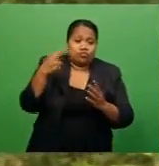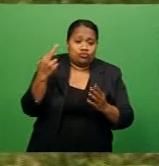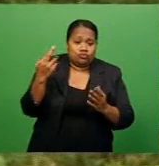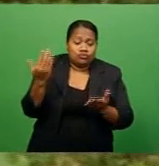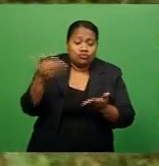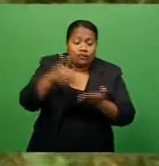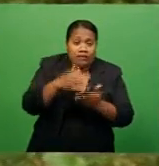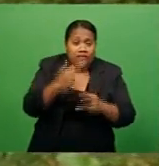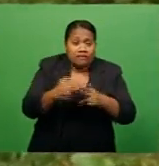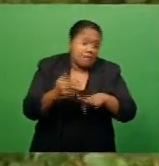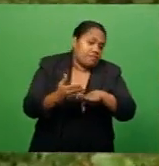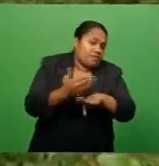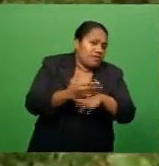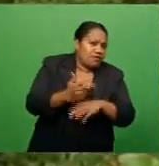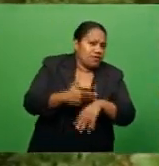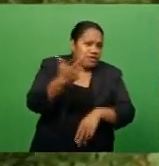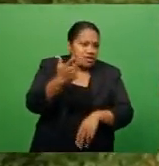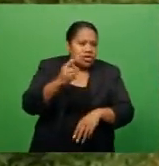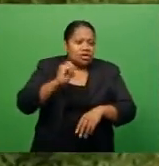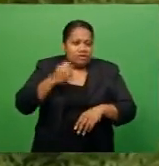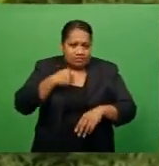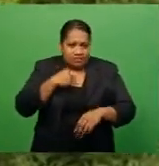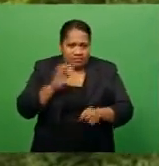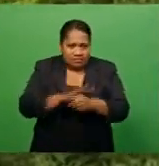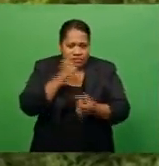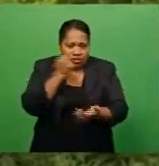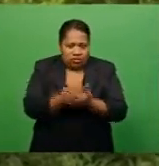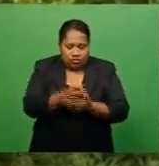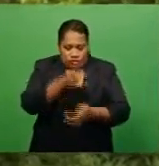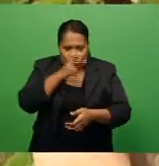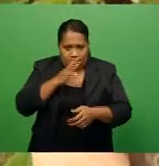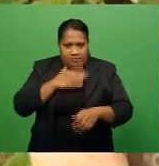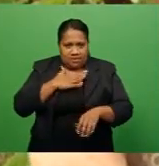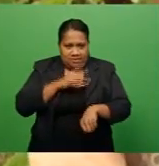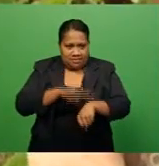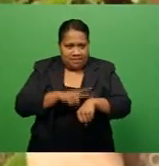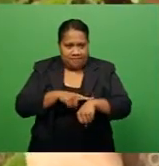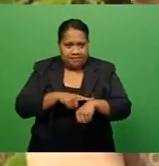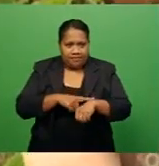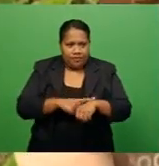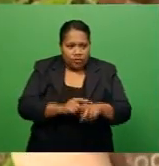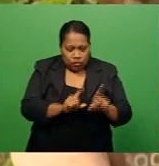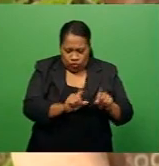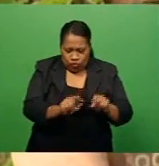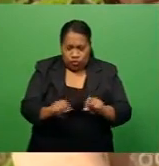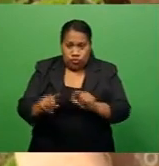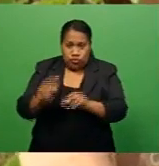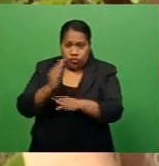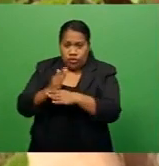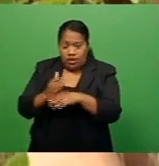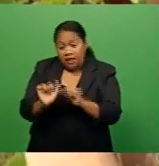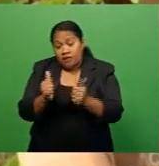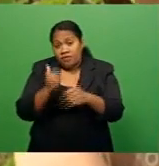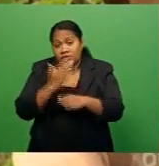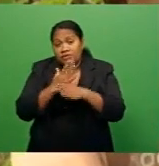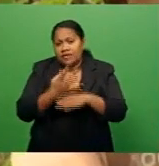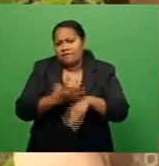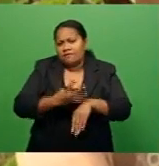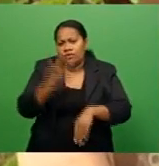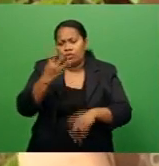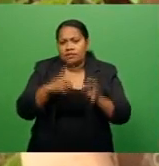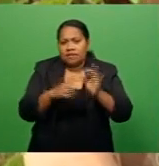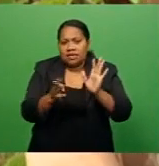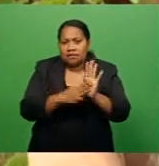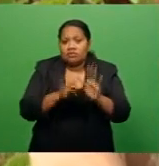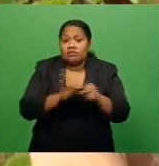monitor my daily schedule. I ensure no time is left wasted. I finish my work at around 4 p.m. to ensure I spend the rest